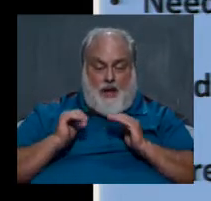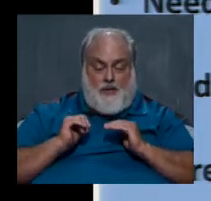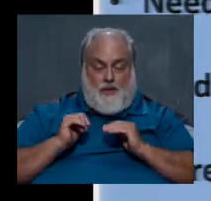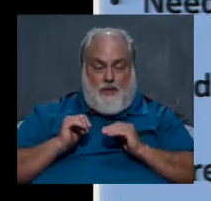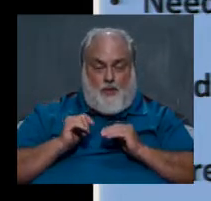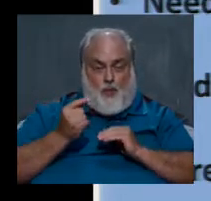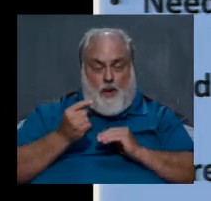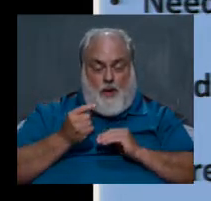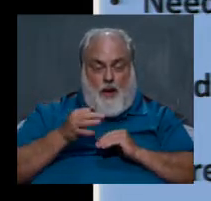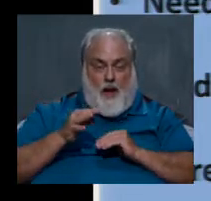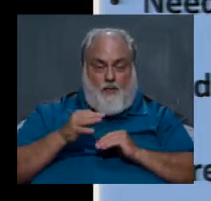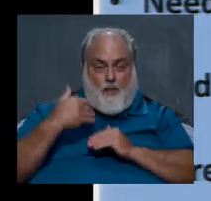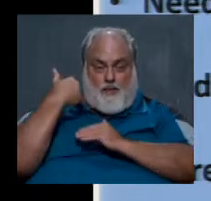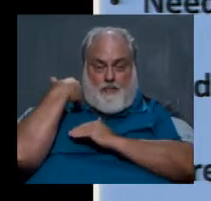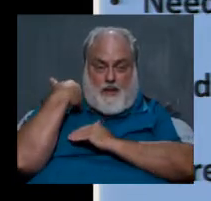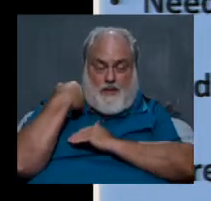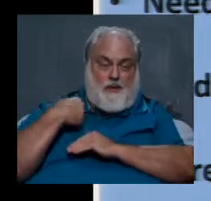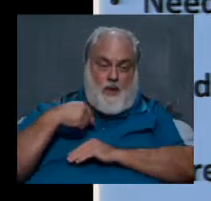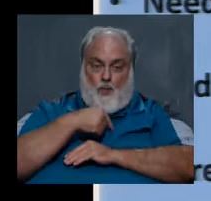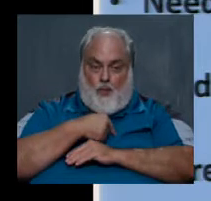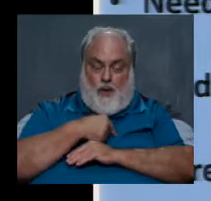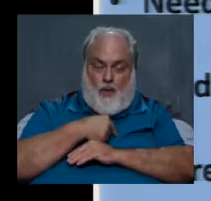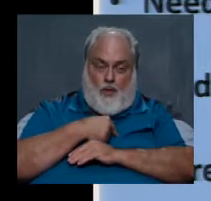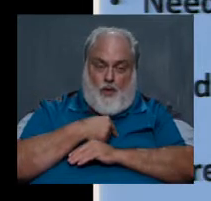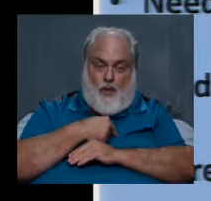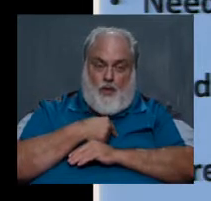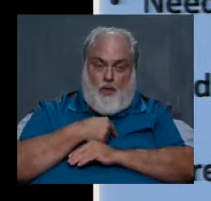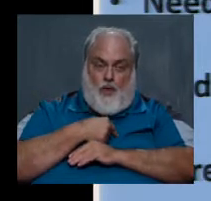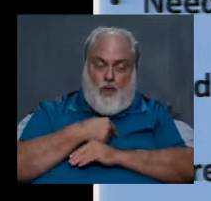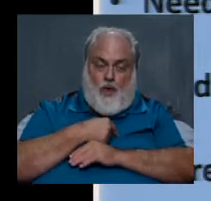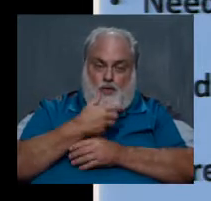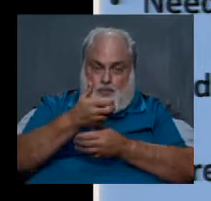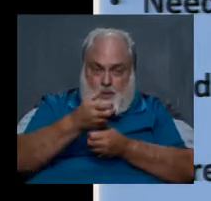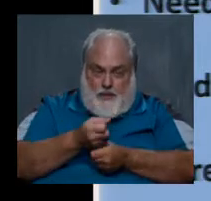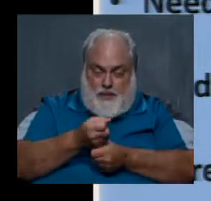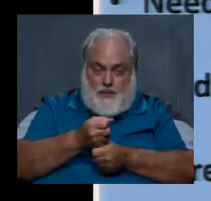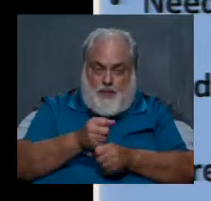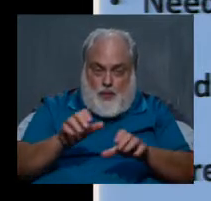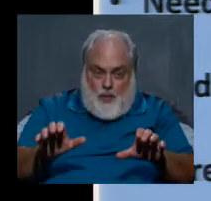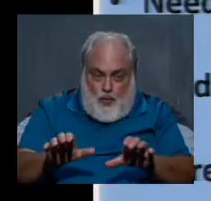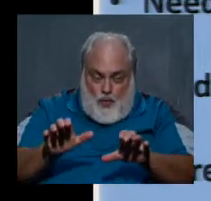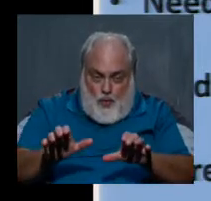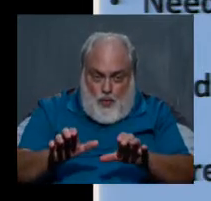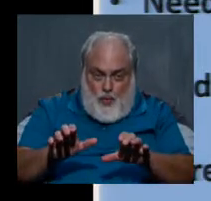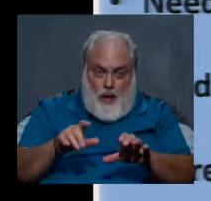with, and just want to remind those who say that we are not